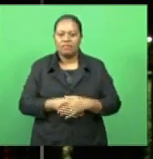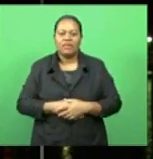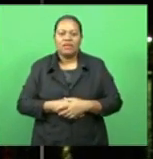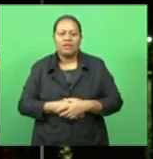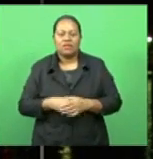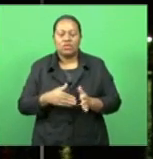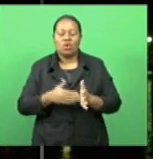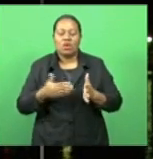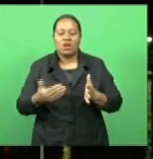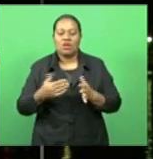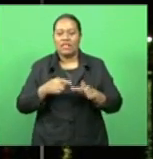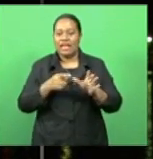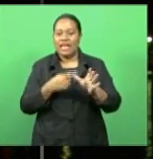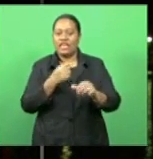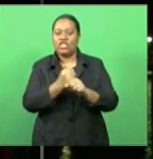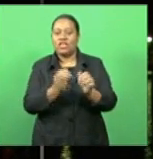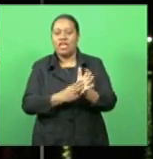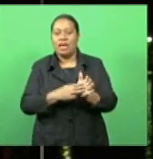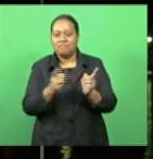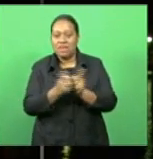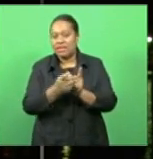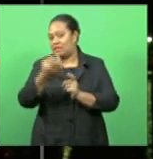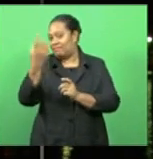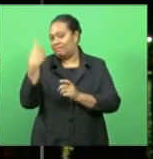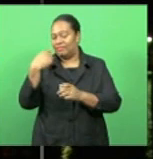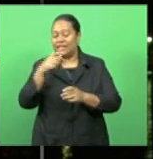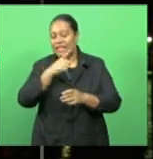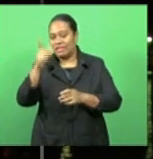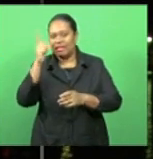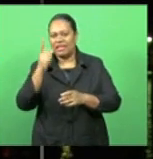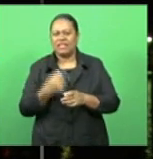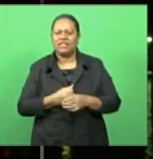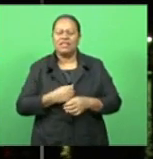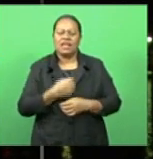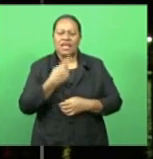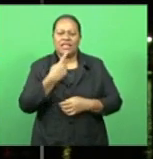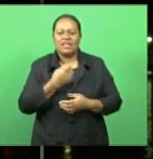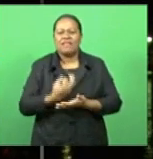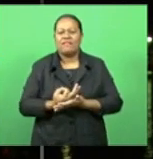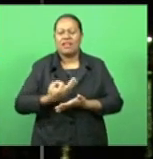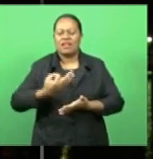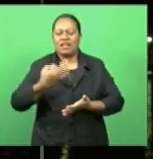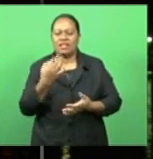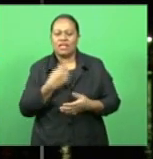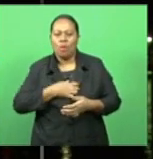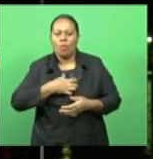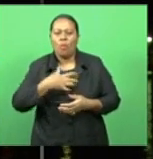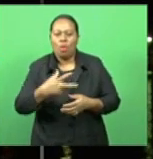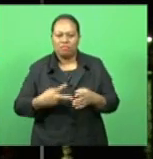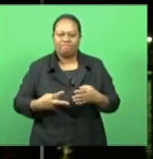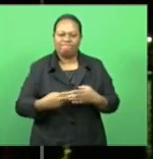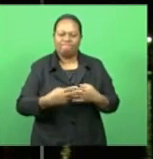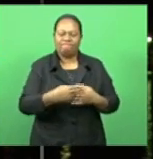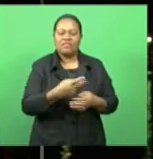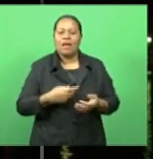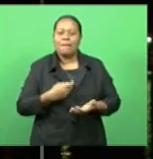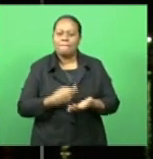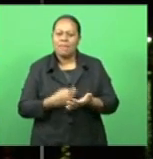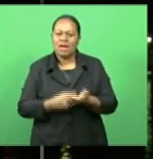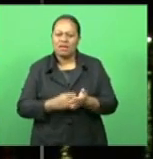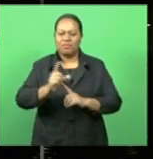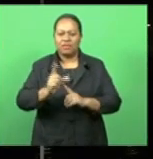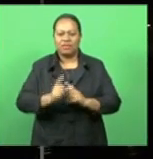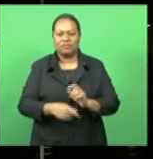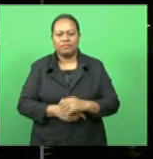virtual AGM yesterday, revealing details of the cold hard financial facts, with more cuts likely as 70% revenue